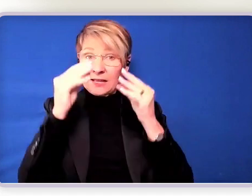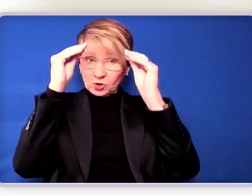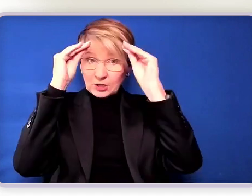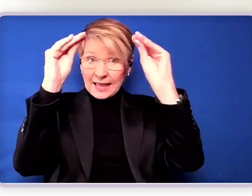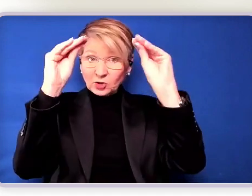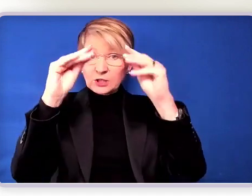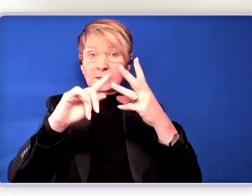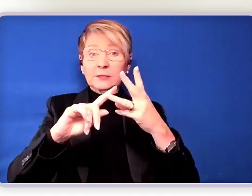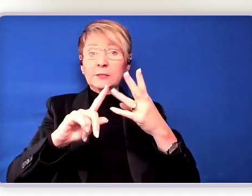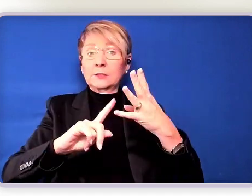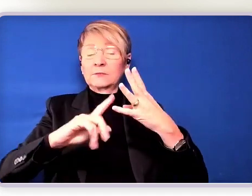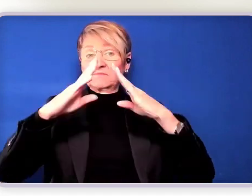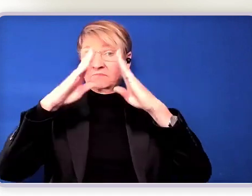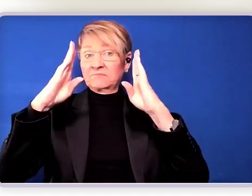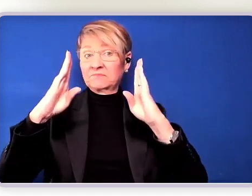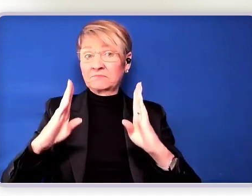accommodation,